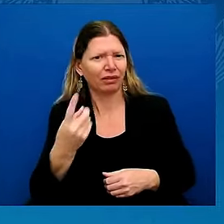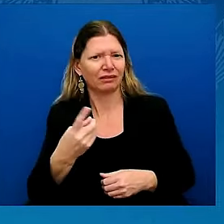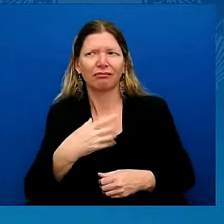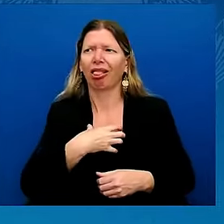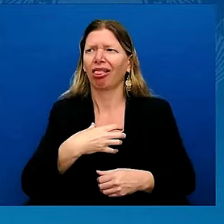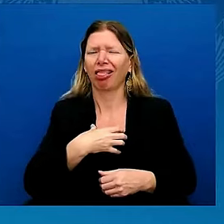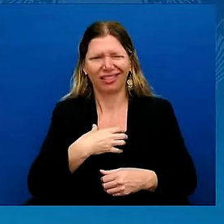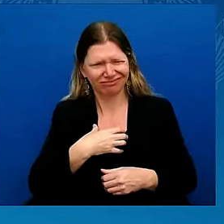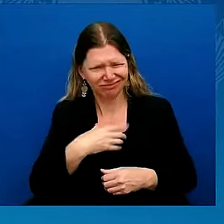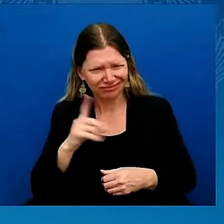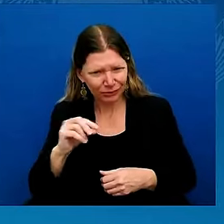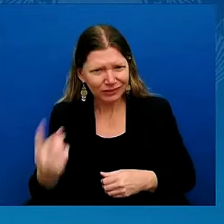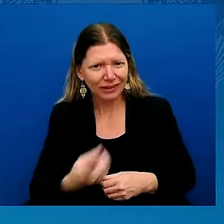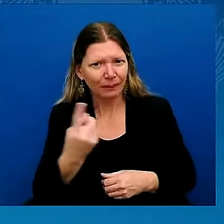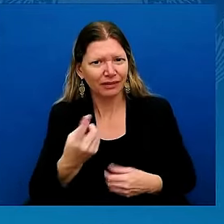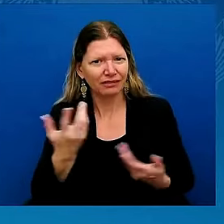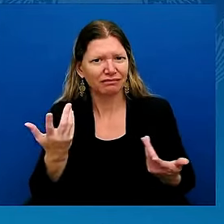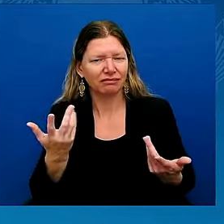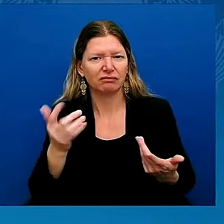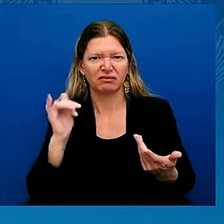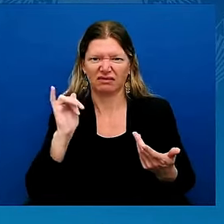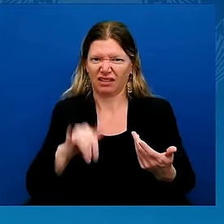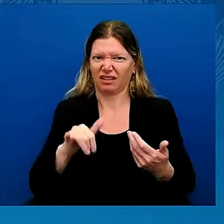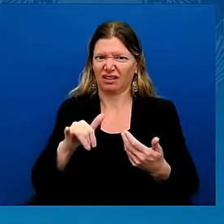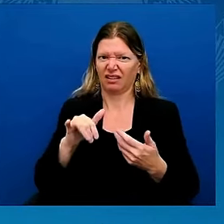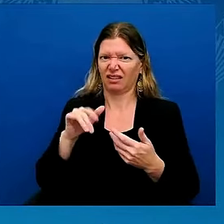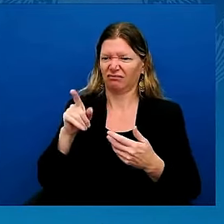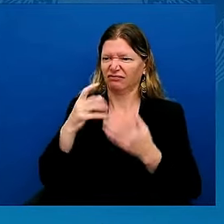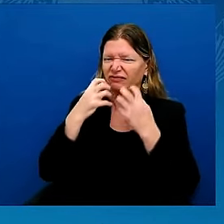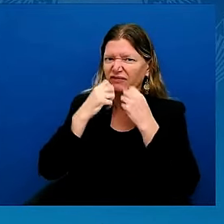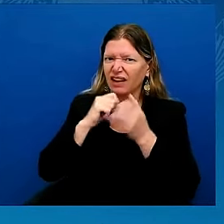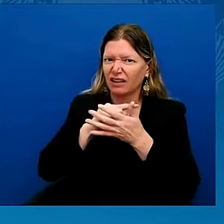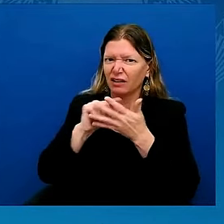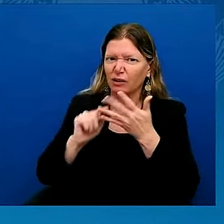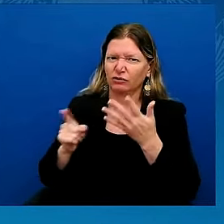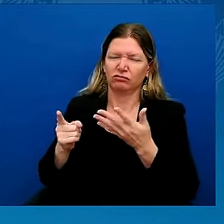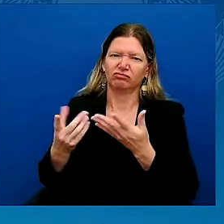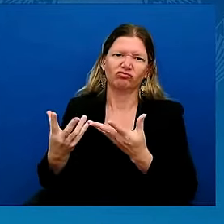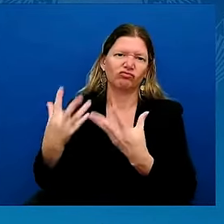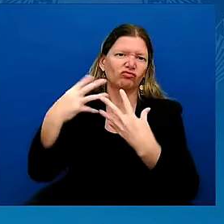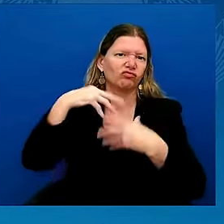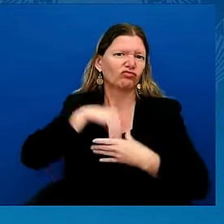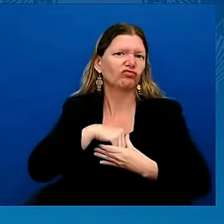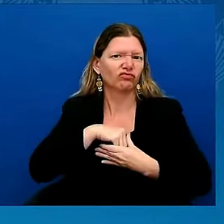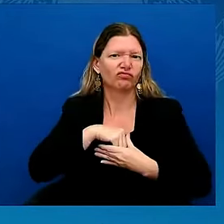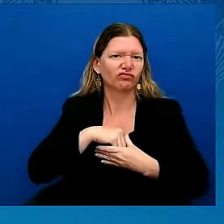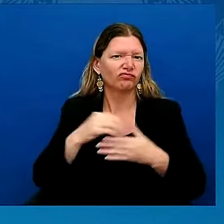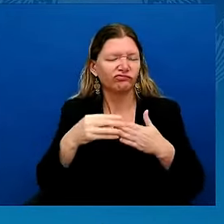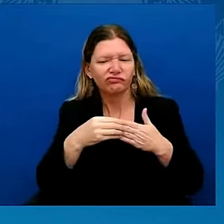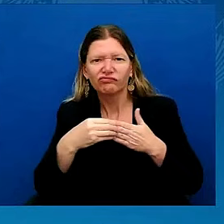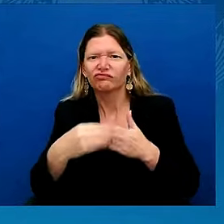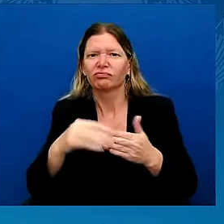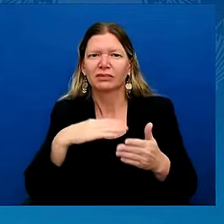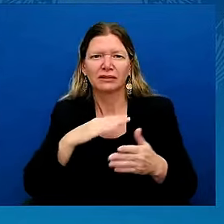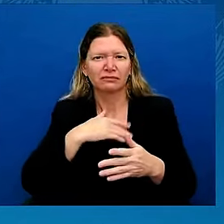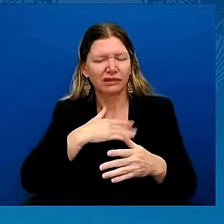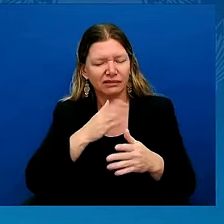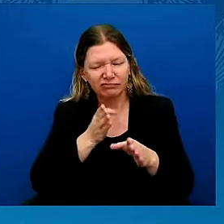have guided me my entire career. From, as you heard, being a young courtroom prosecutor in Oakland,